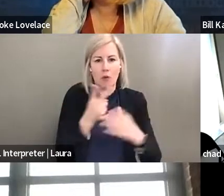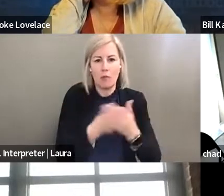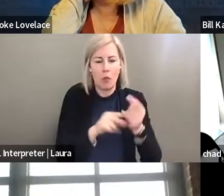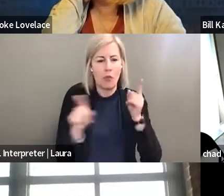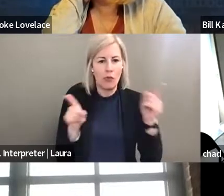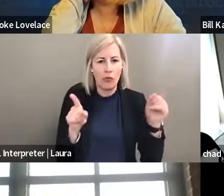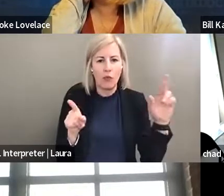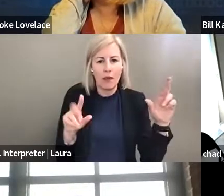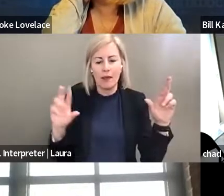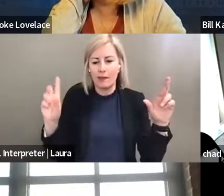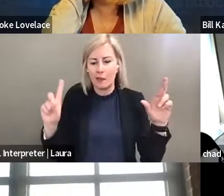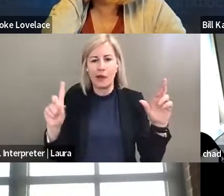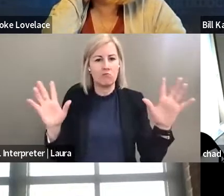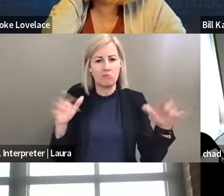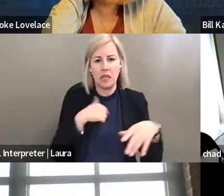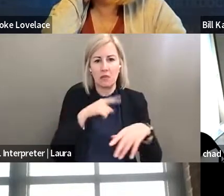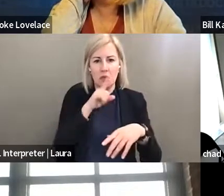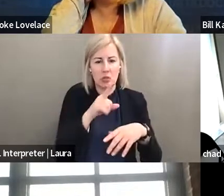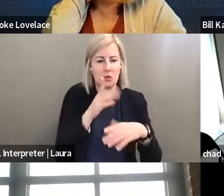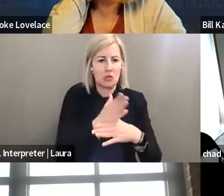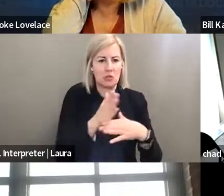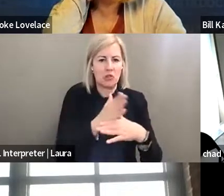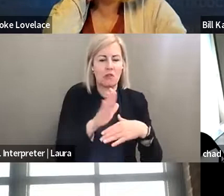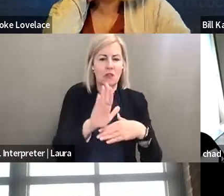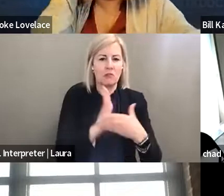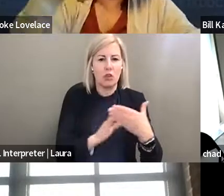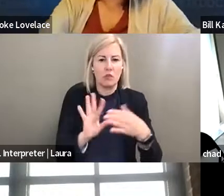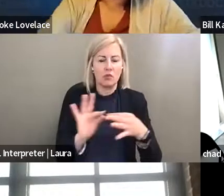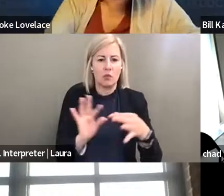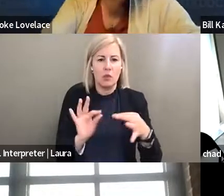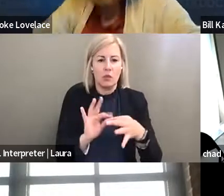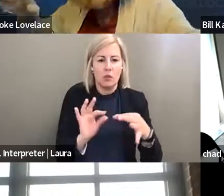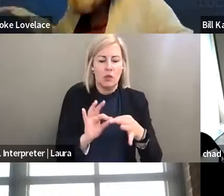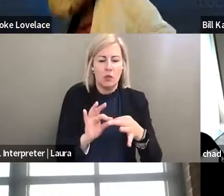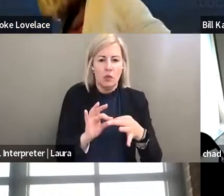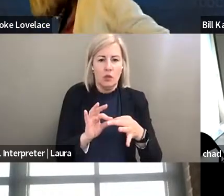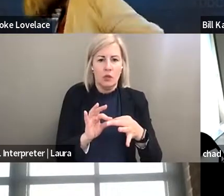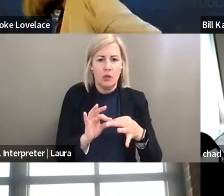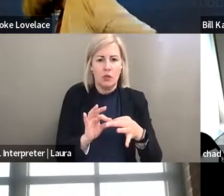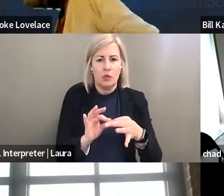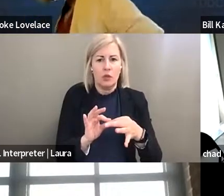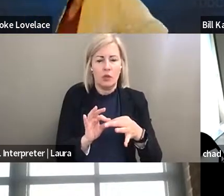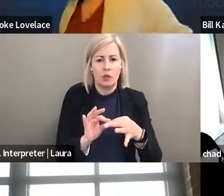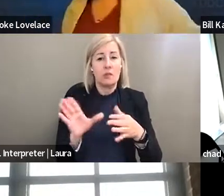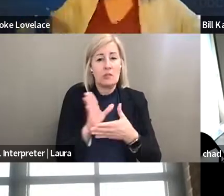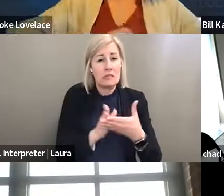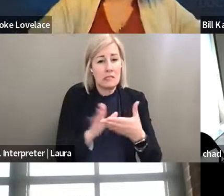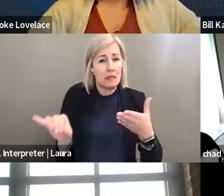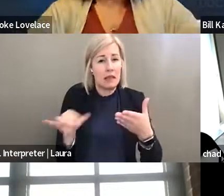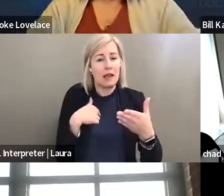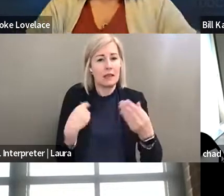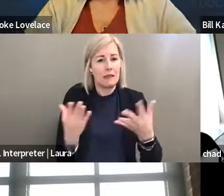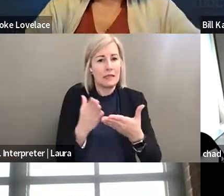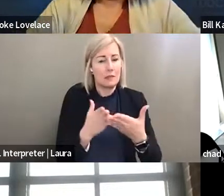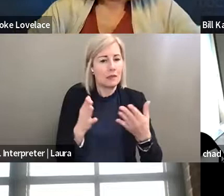party, and I'm sure he'll share his part of that story. But there is some of that. I think we gave some examples